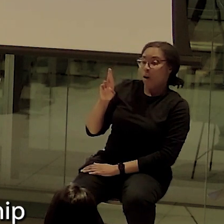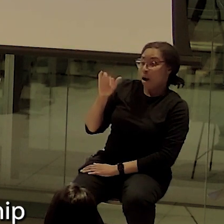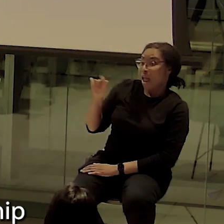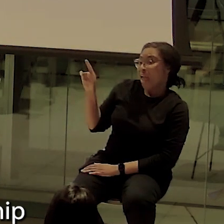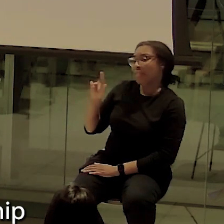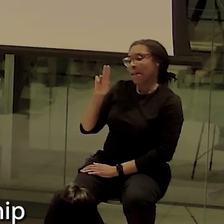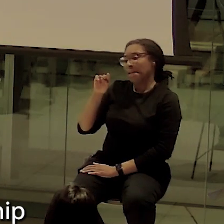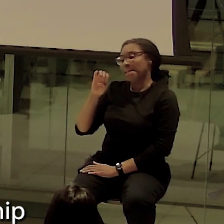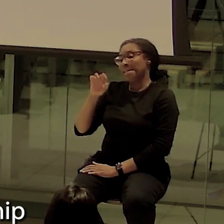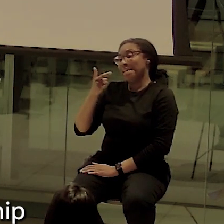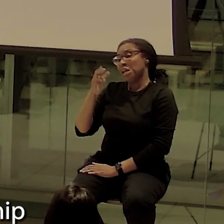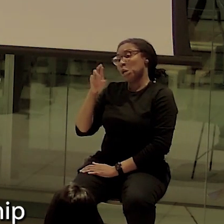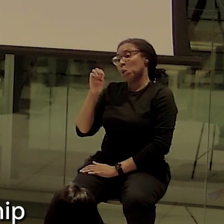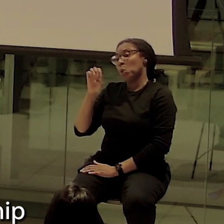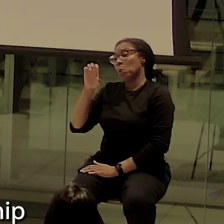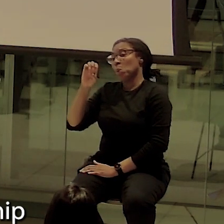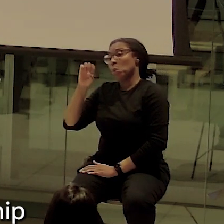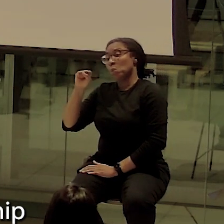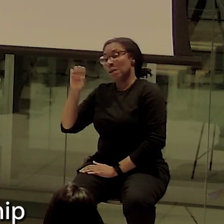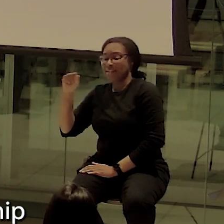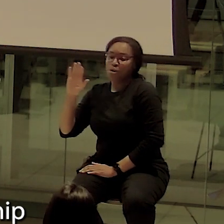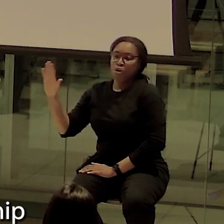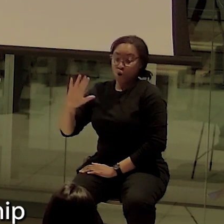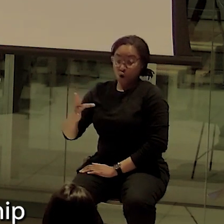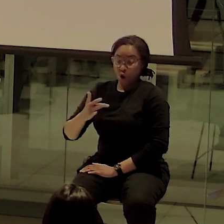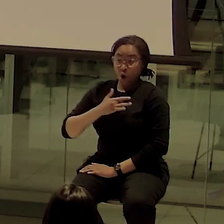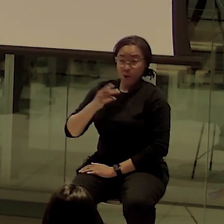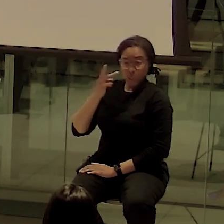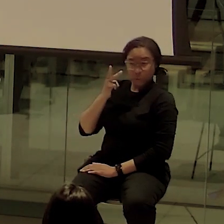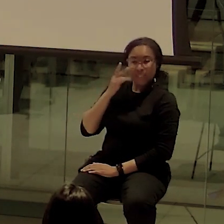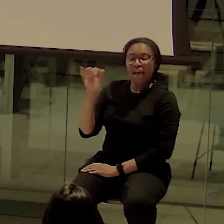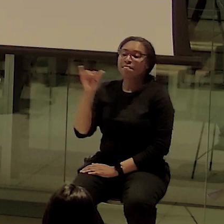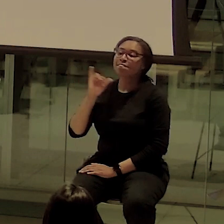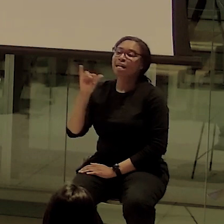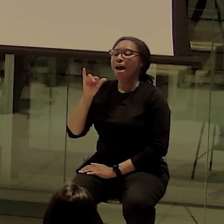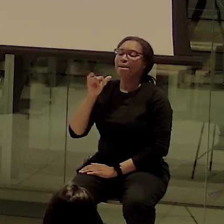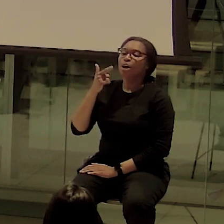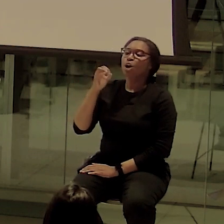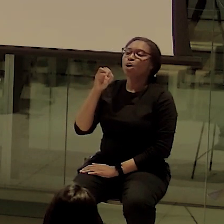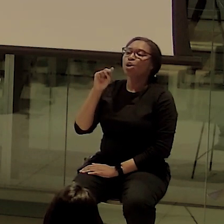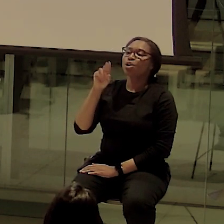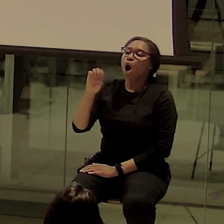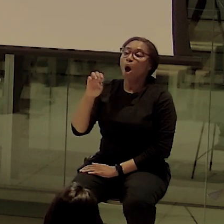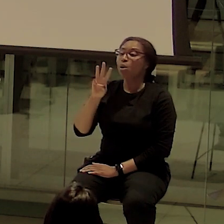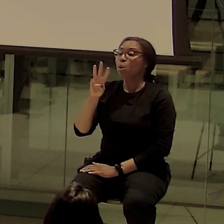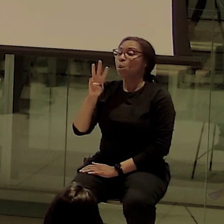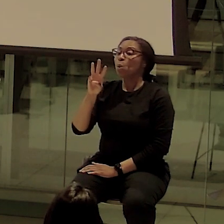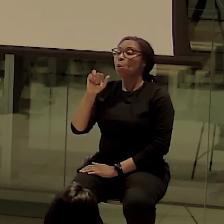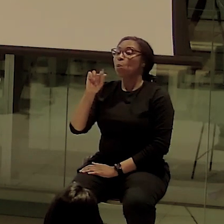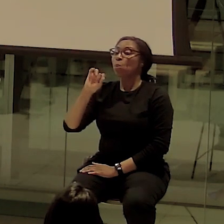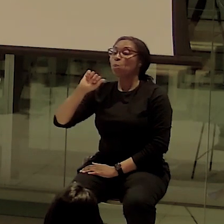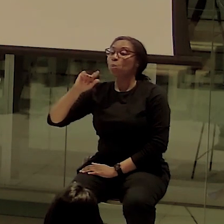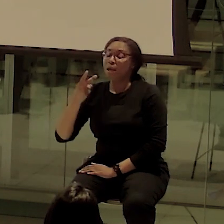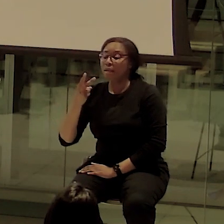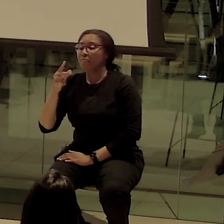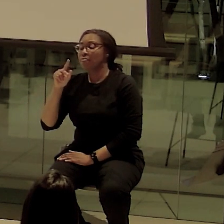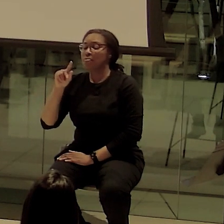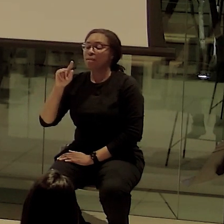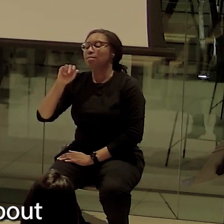this relationship to thinking through maybe of Gone with the Wind or the sort of pastoral Georgia